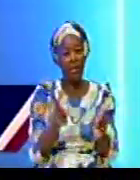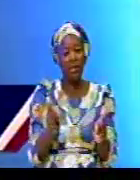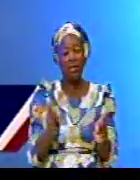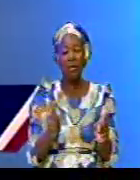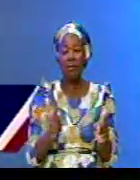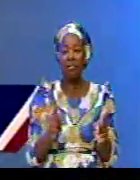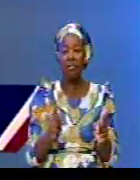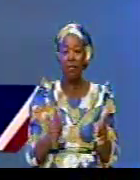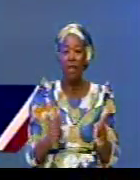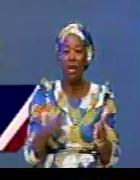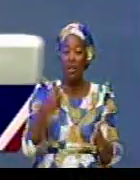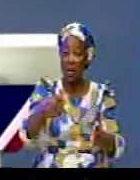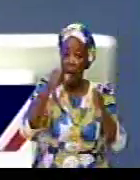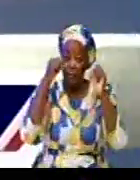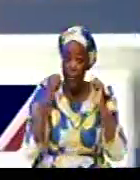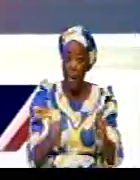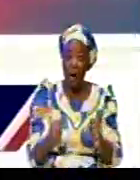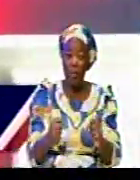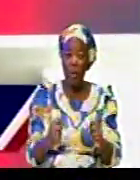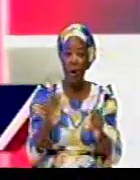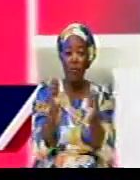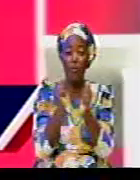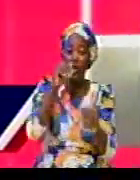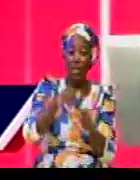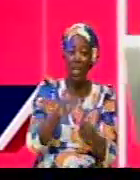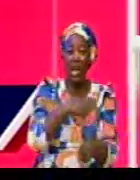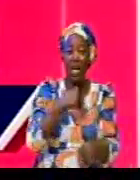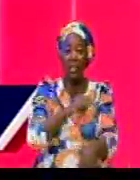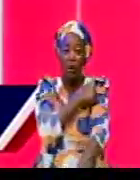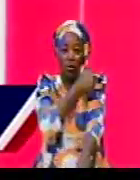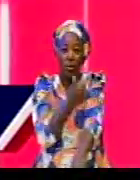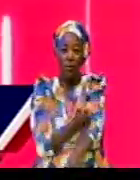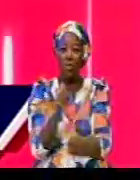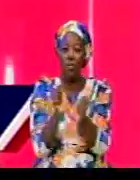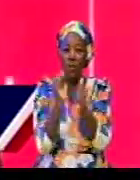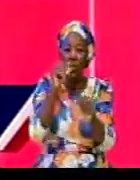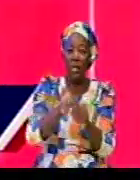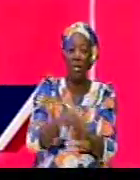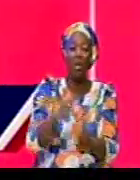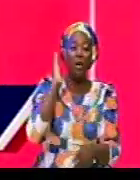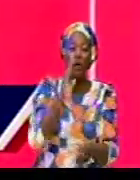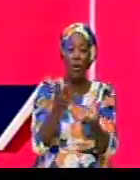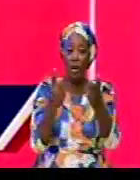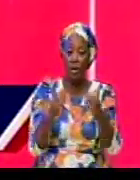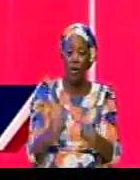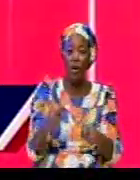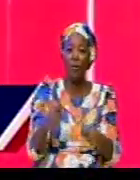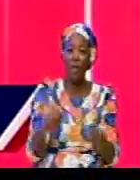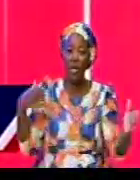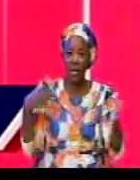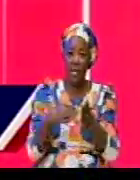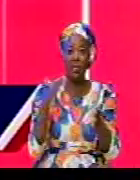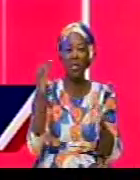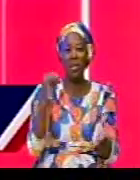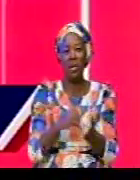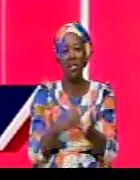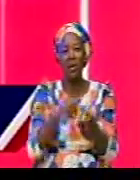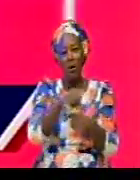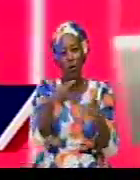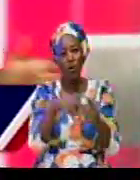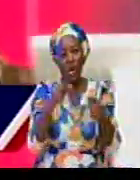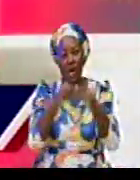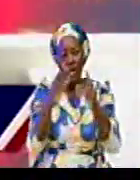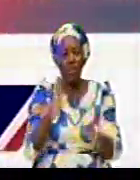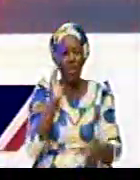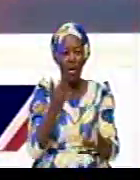do may want to come into your life again, but the power within and the authority